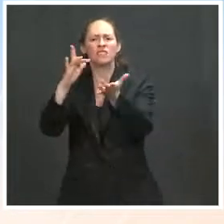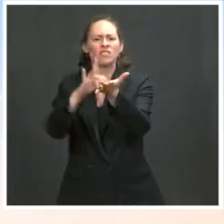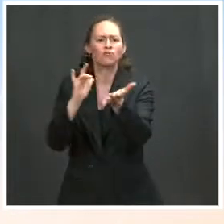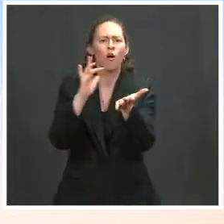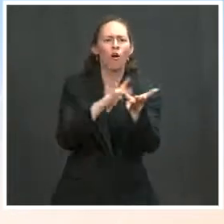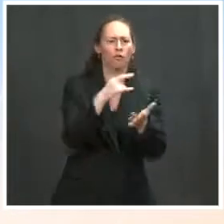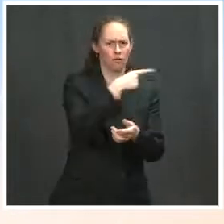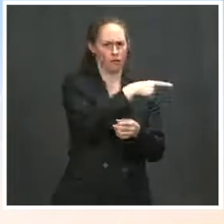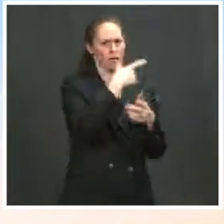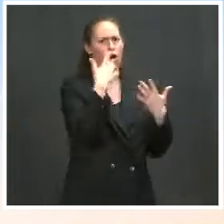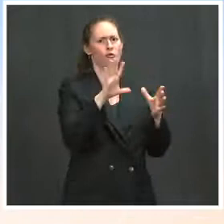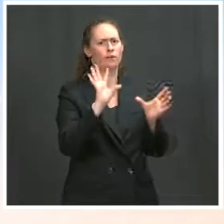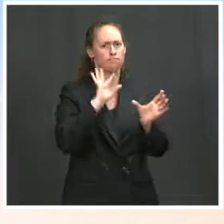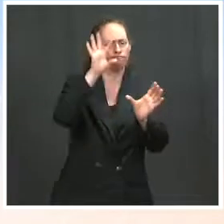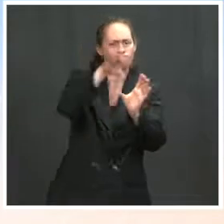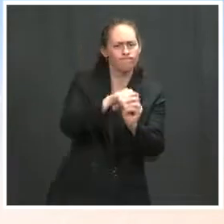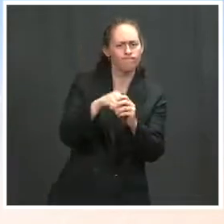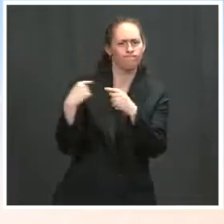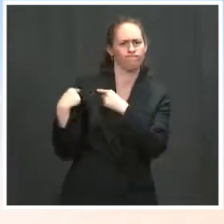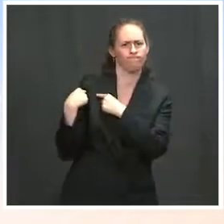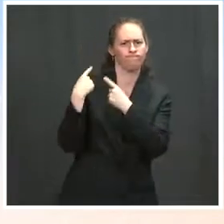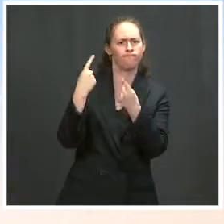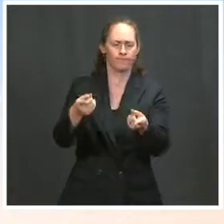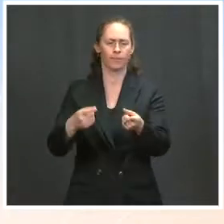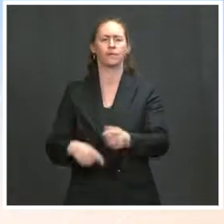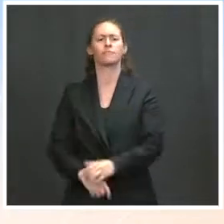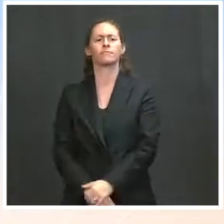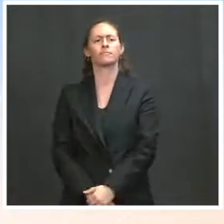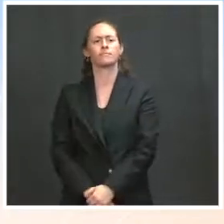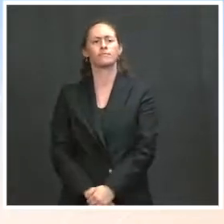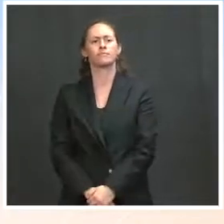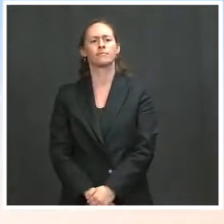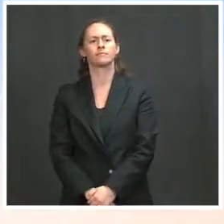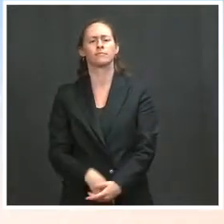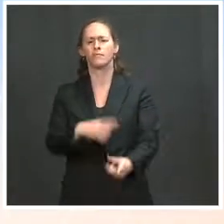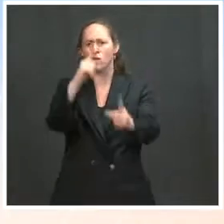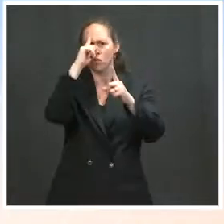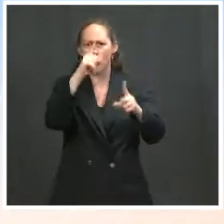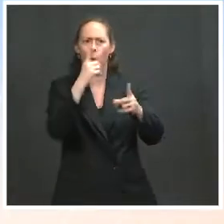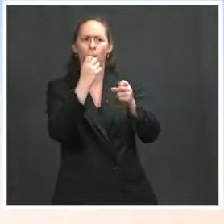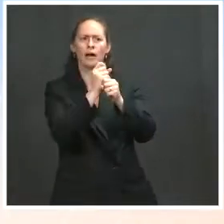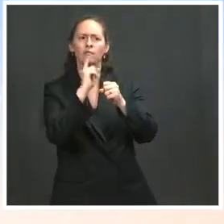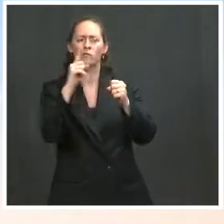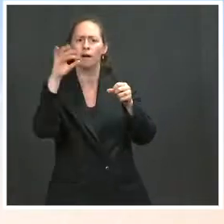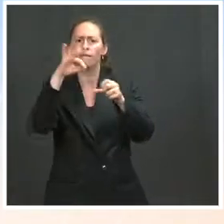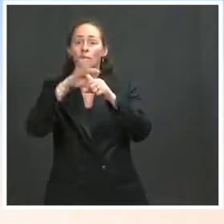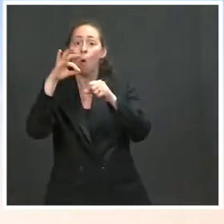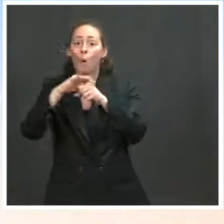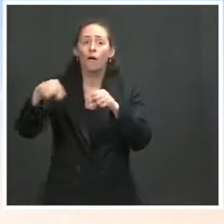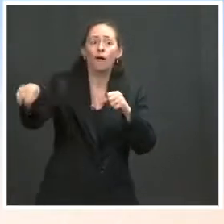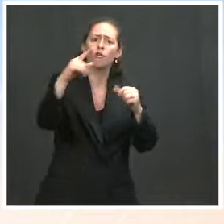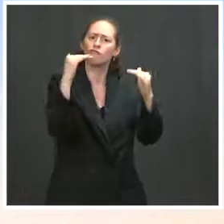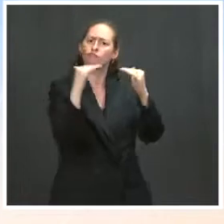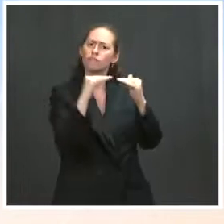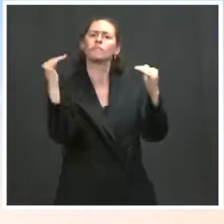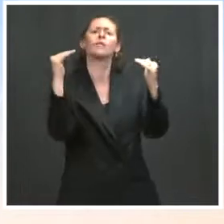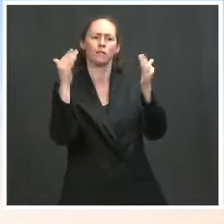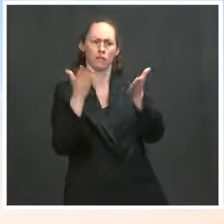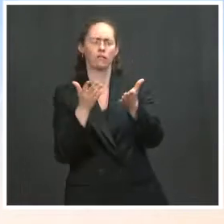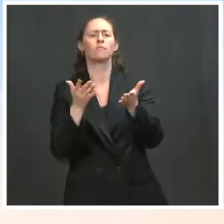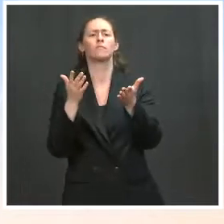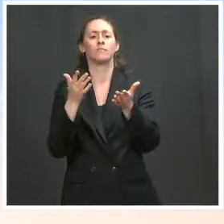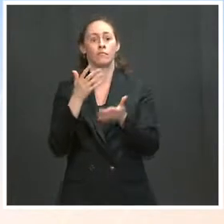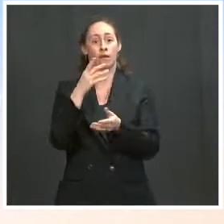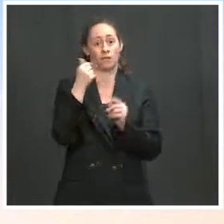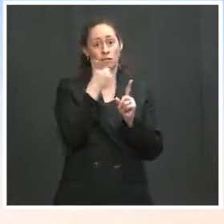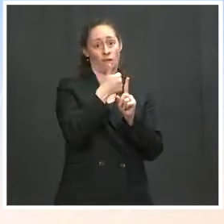on everything from voting rights to equal education and employment. At the Department of Justice, she will continue advancing civil